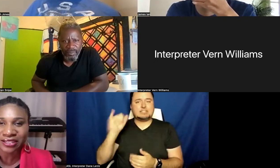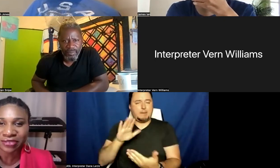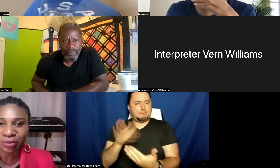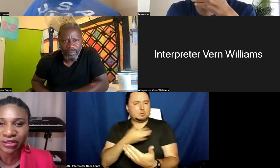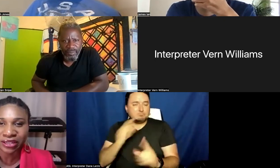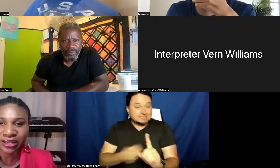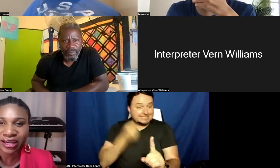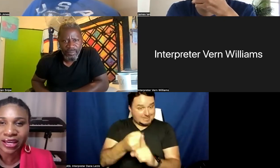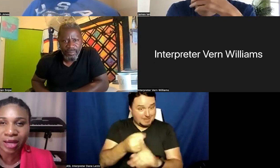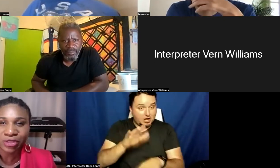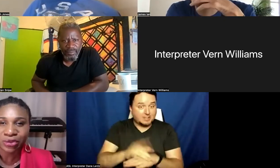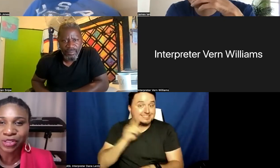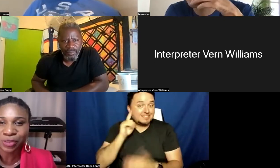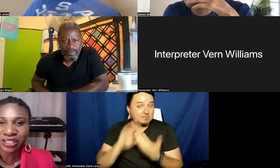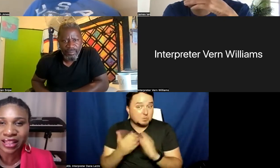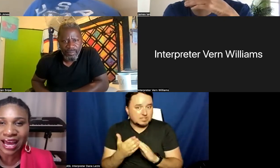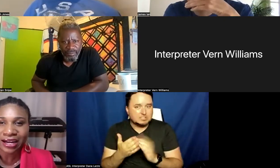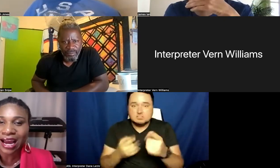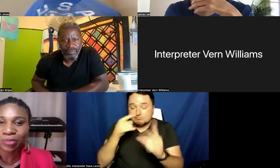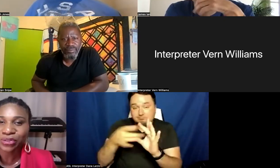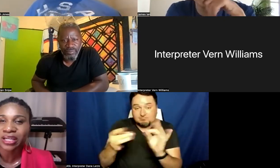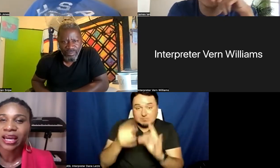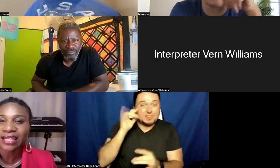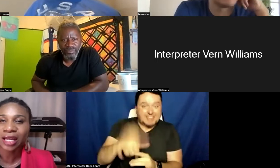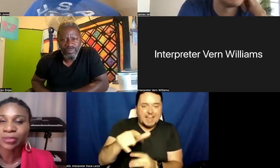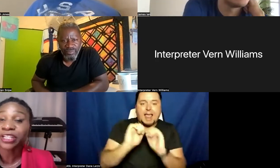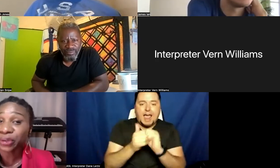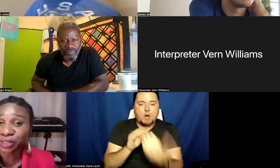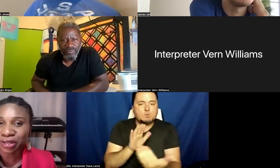has on the deaf community. So can you speak to that, how music